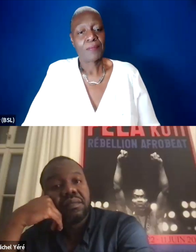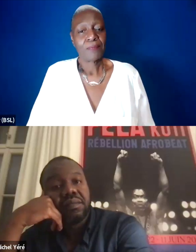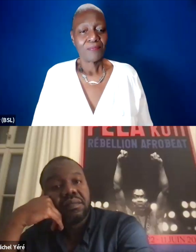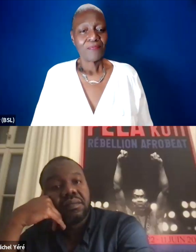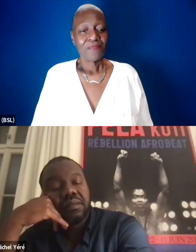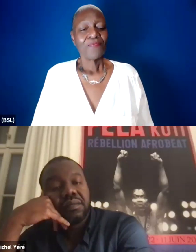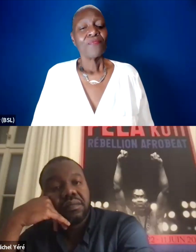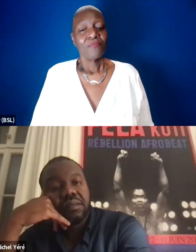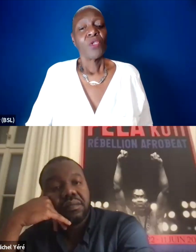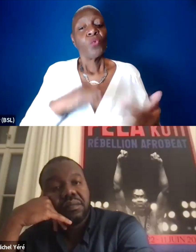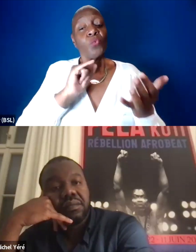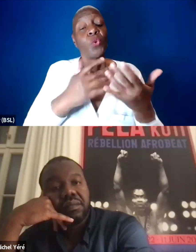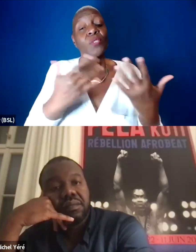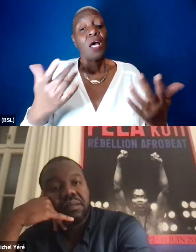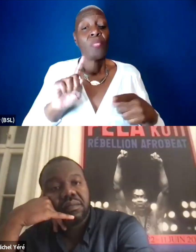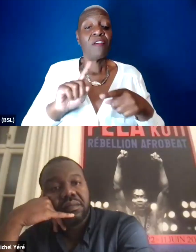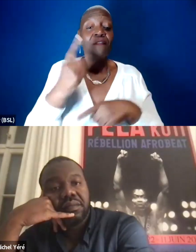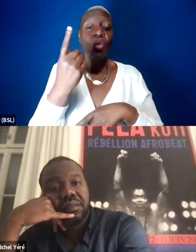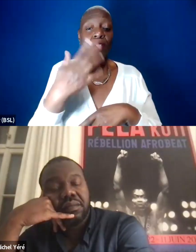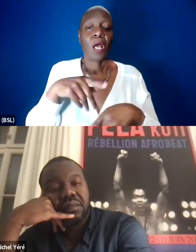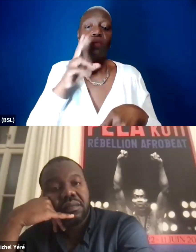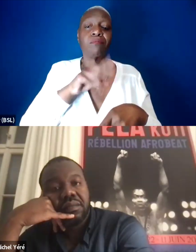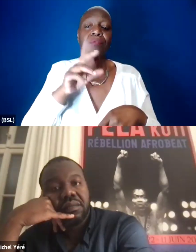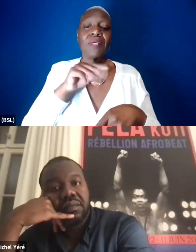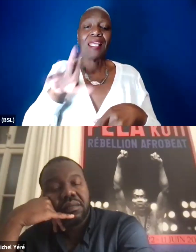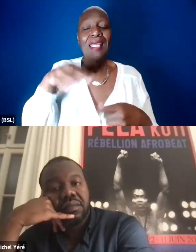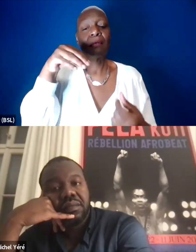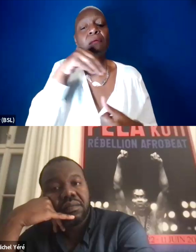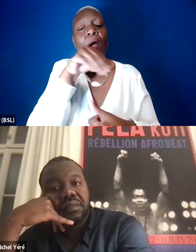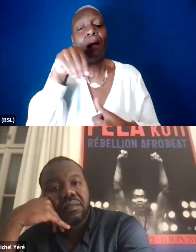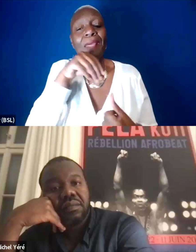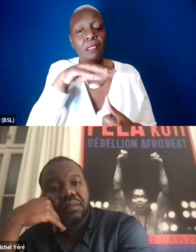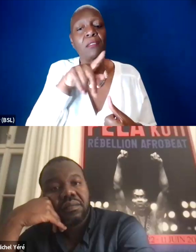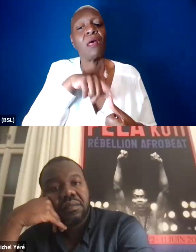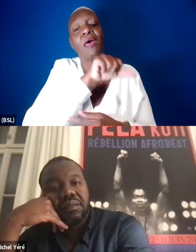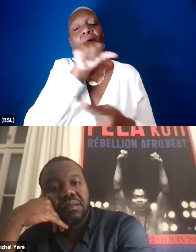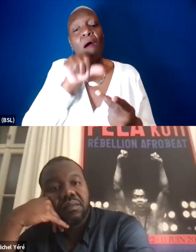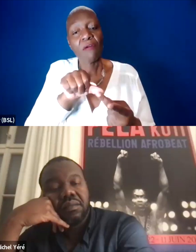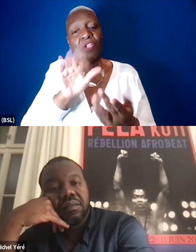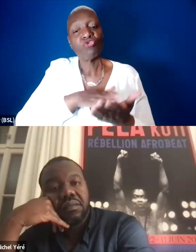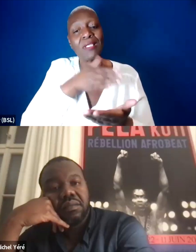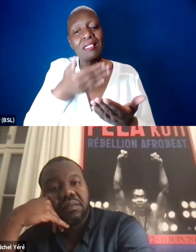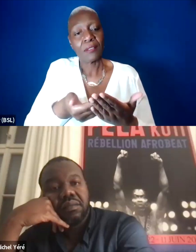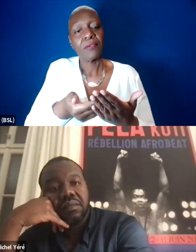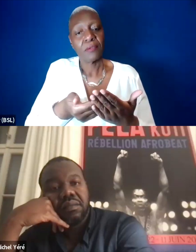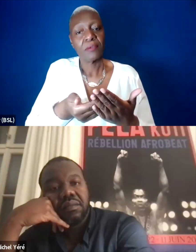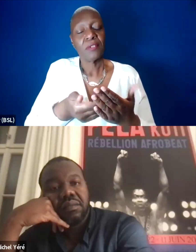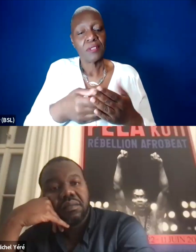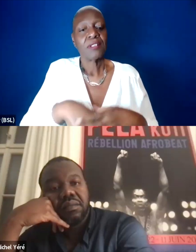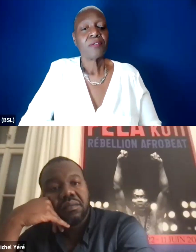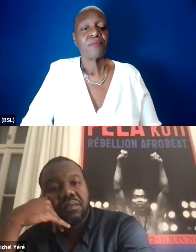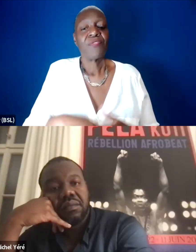So I will read the first one in Armenian, and I'll read the translation right after. This is a poem called